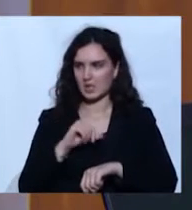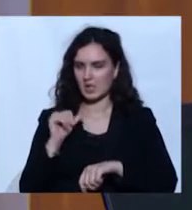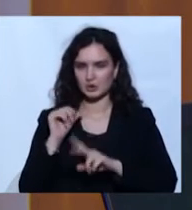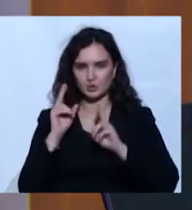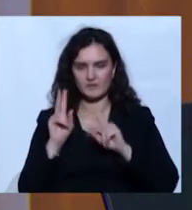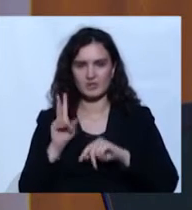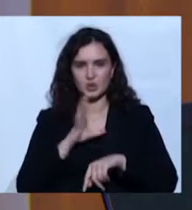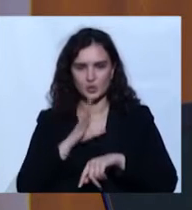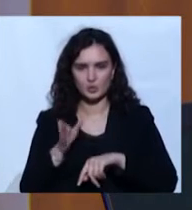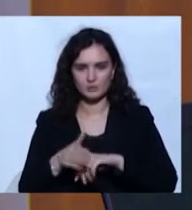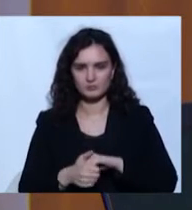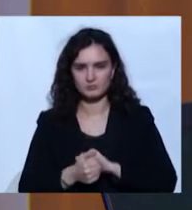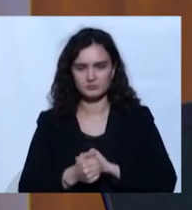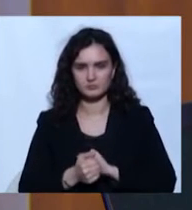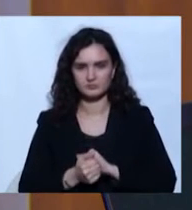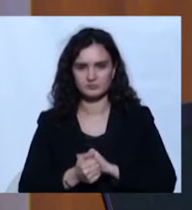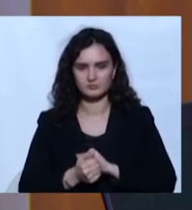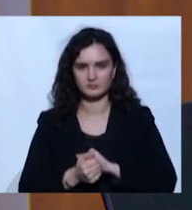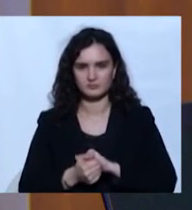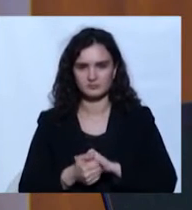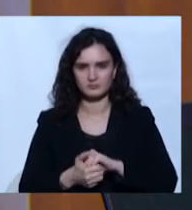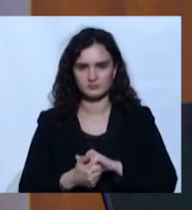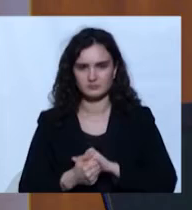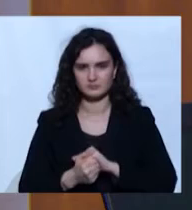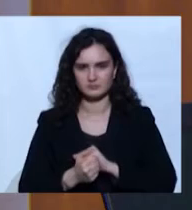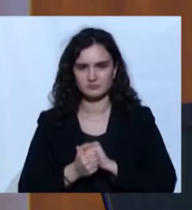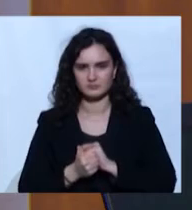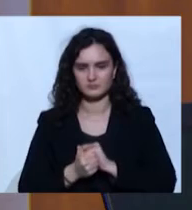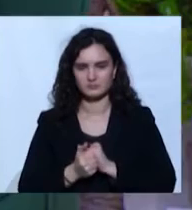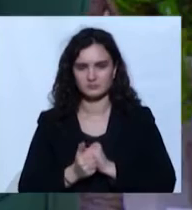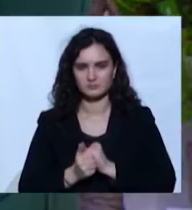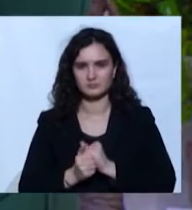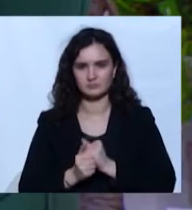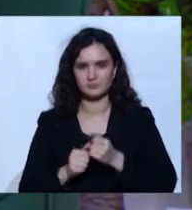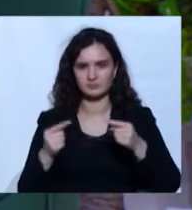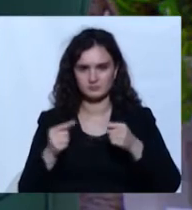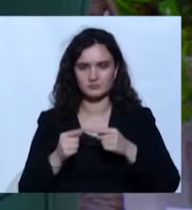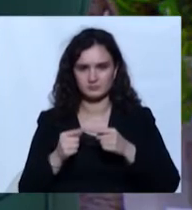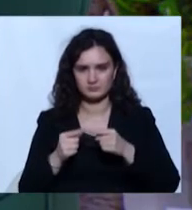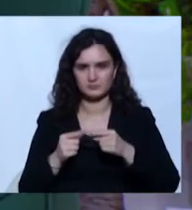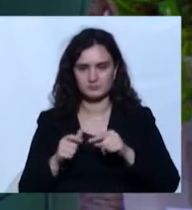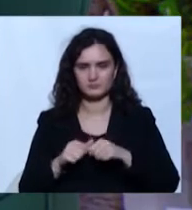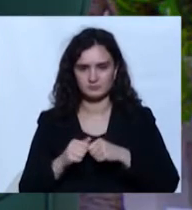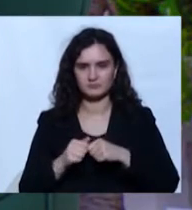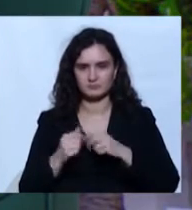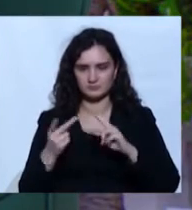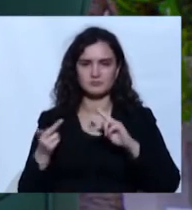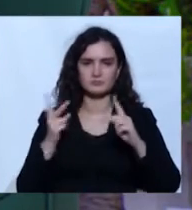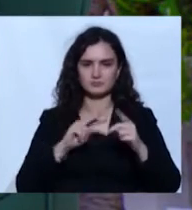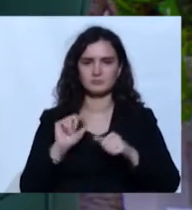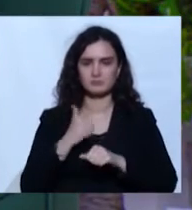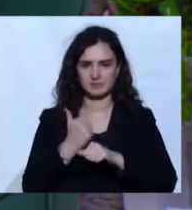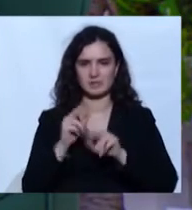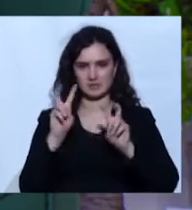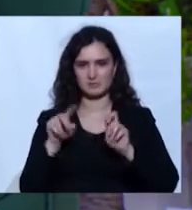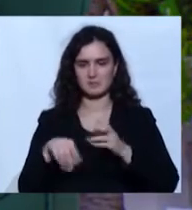wouldn't treat him well. That's true, which brings us to our next main theme